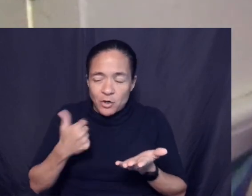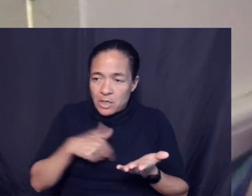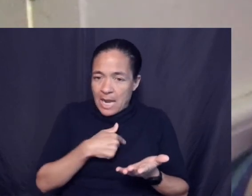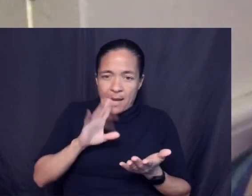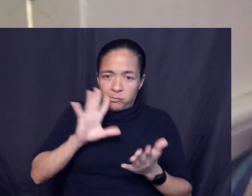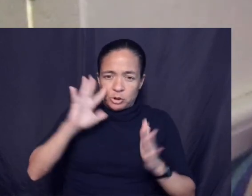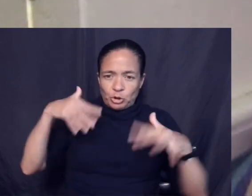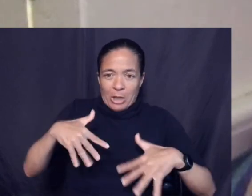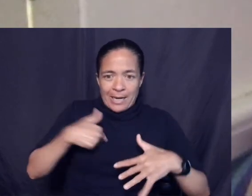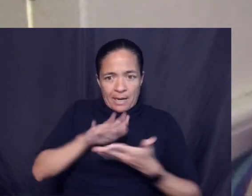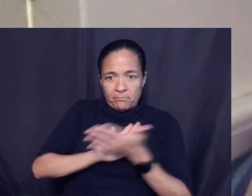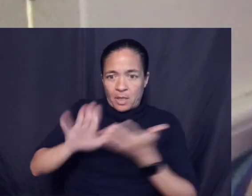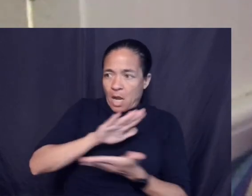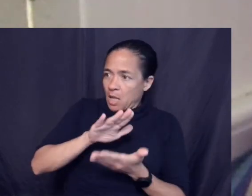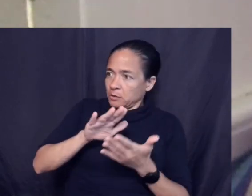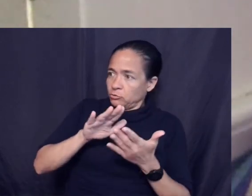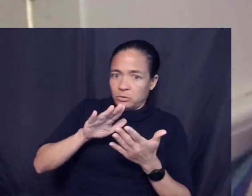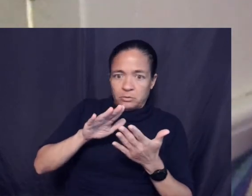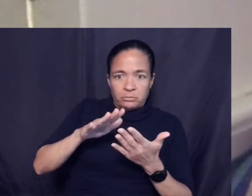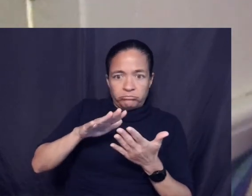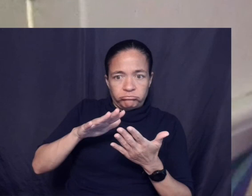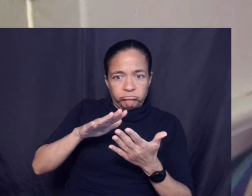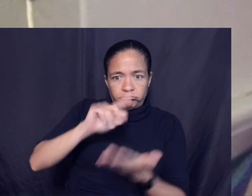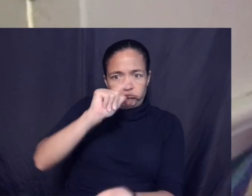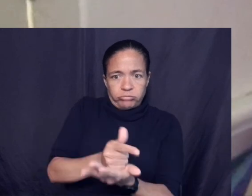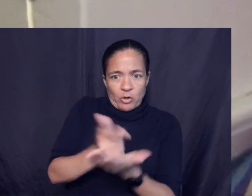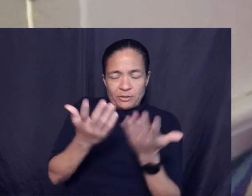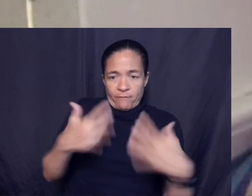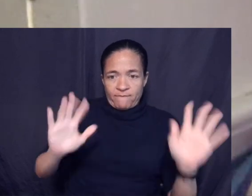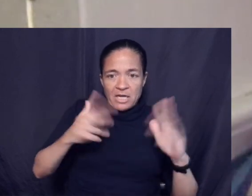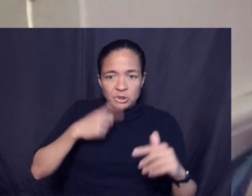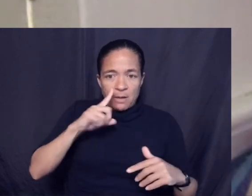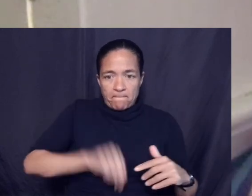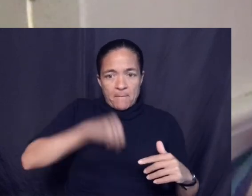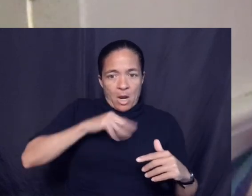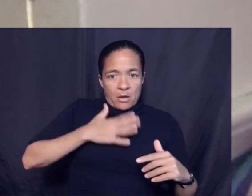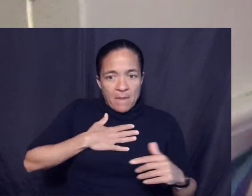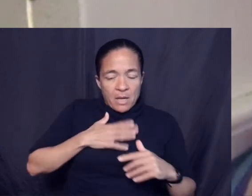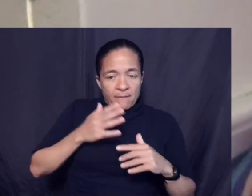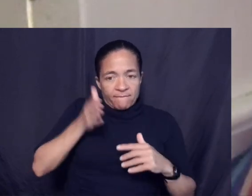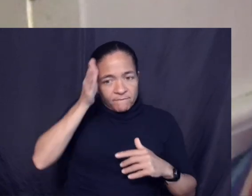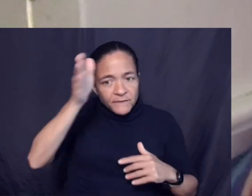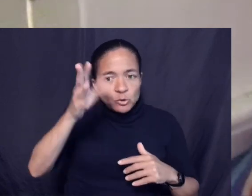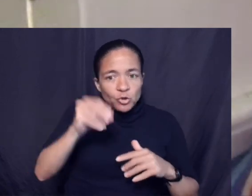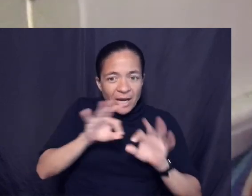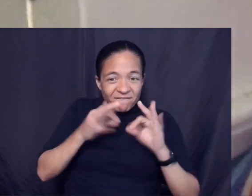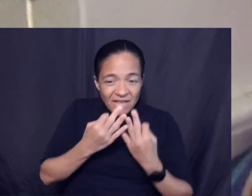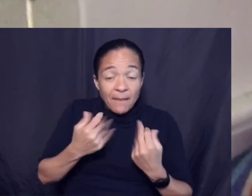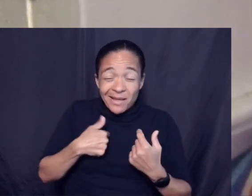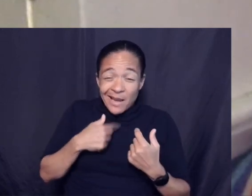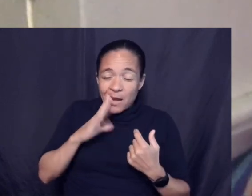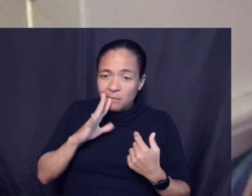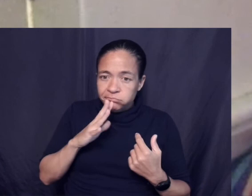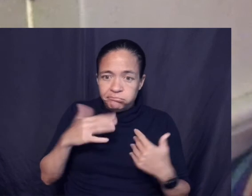woman and a woman that was very much proud to be in charge of my future and my family, I have been really struck